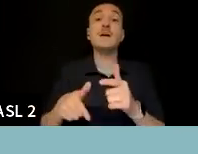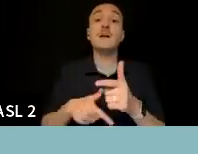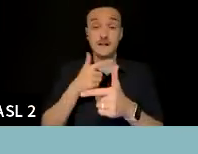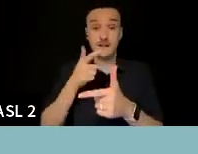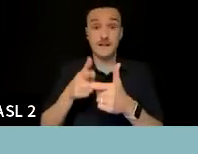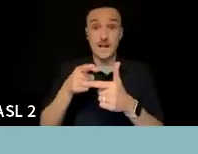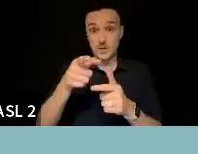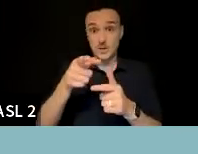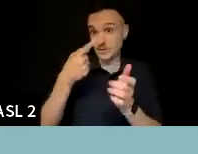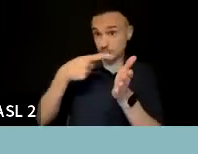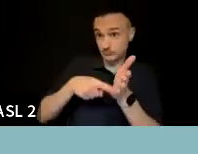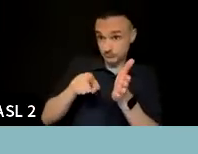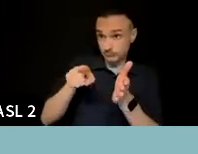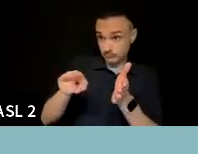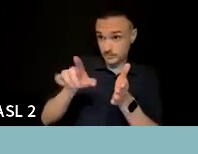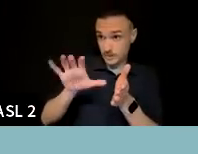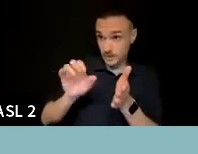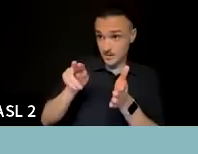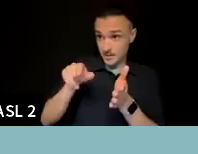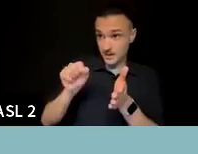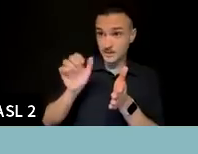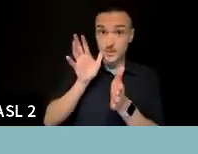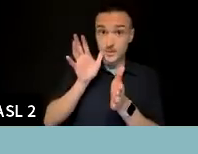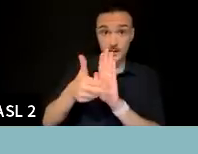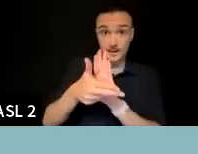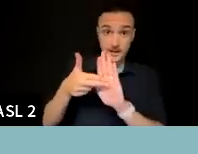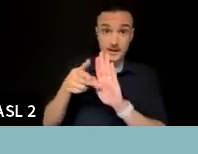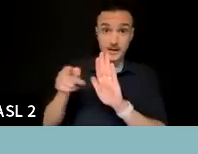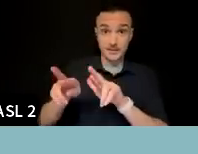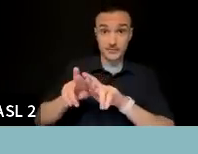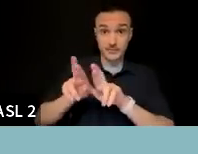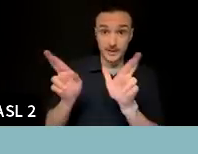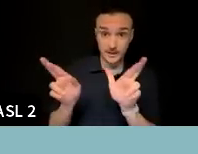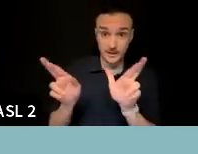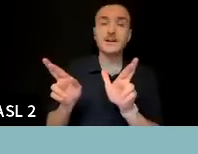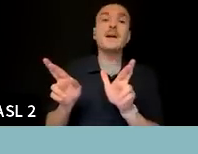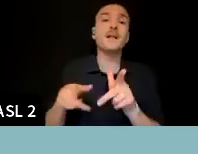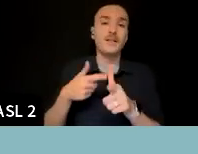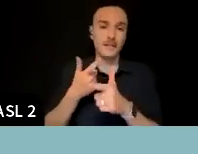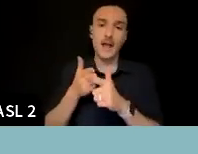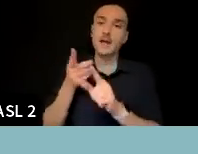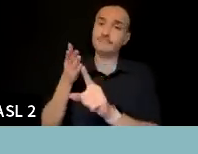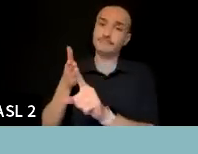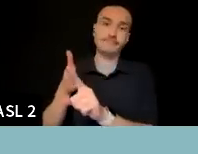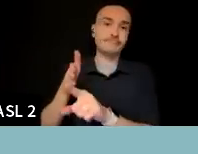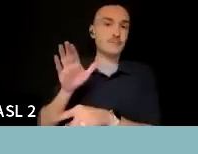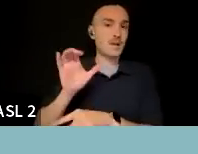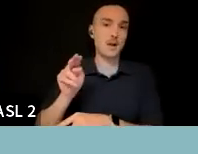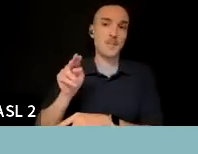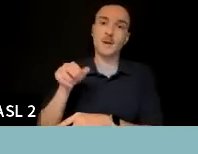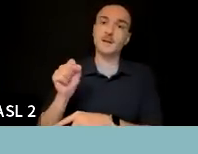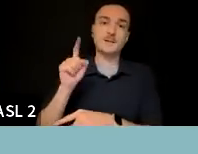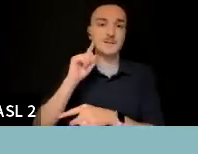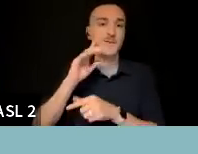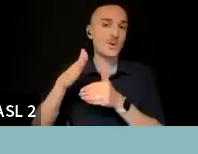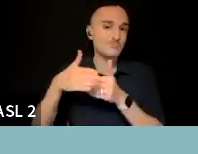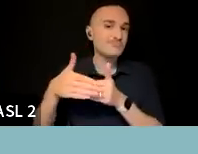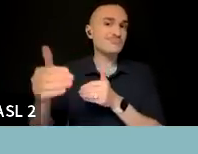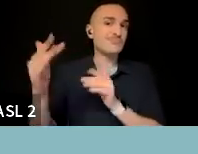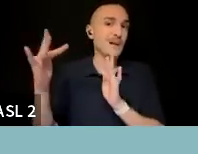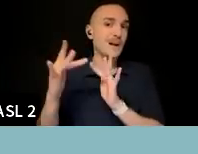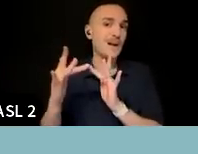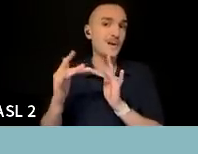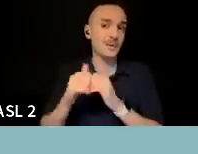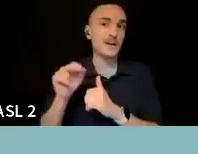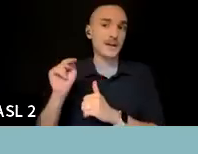Commons. And going forward, you'll continue to use the ERA Commons to interact with NIH. Well, Sherry, at this